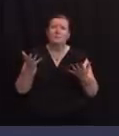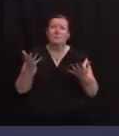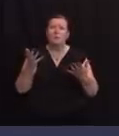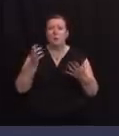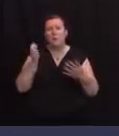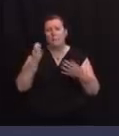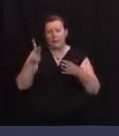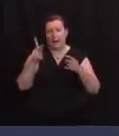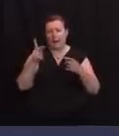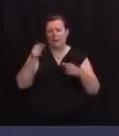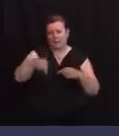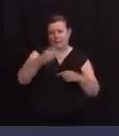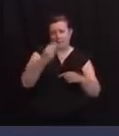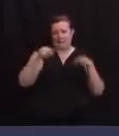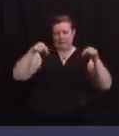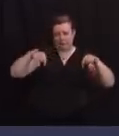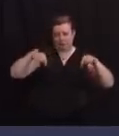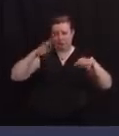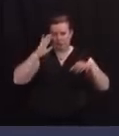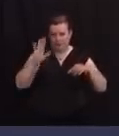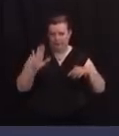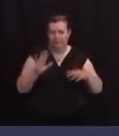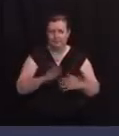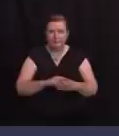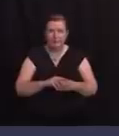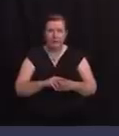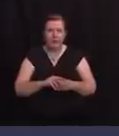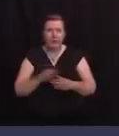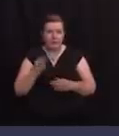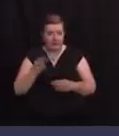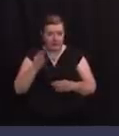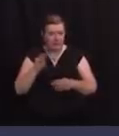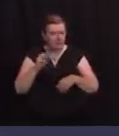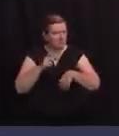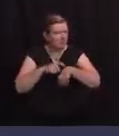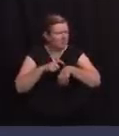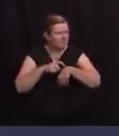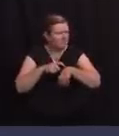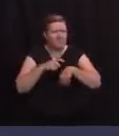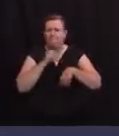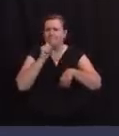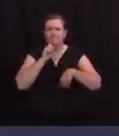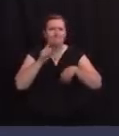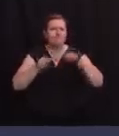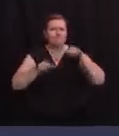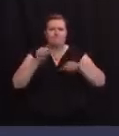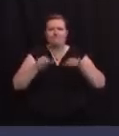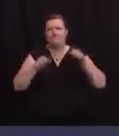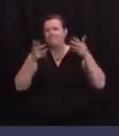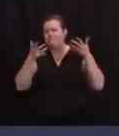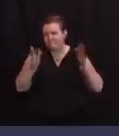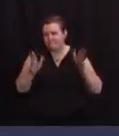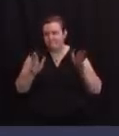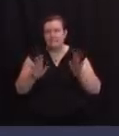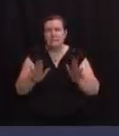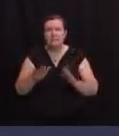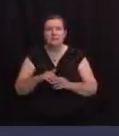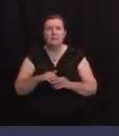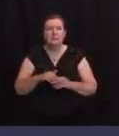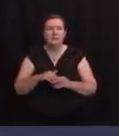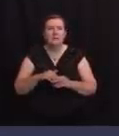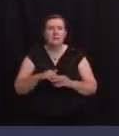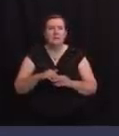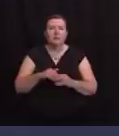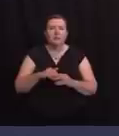again Monday. And I'm not sure the exact format on Monday, but we'll let you know that. And putting that aside, Brent, we'll say hello to you and